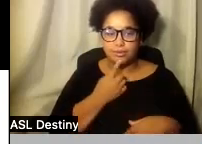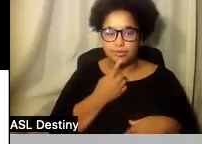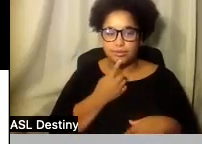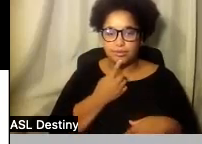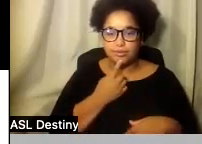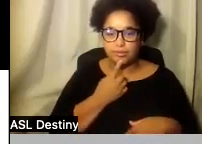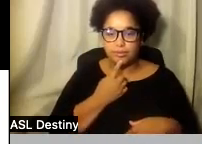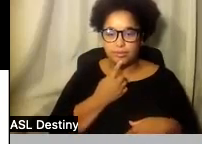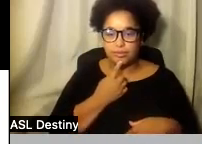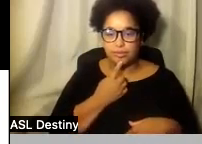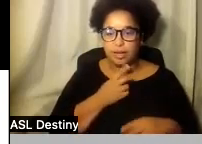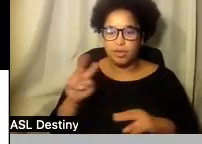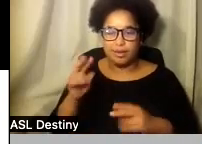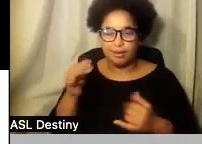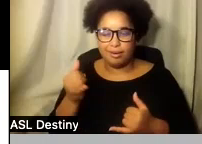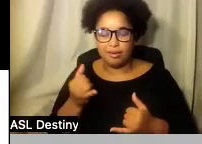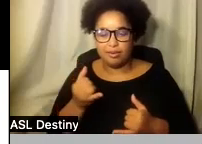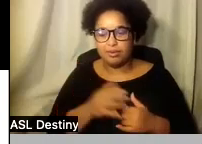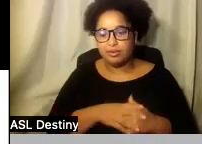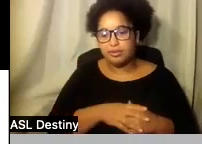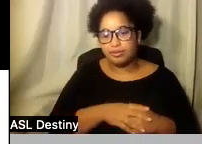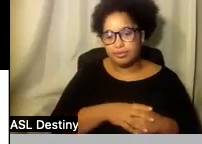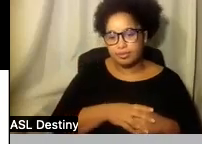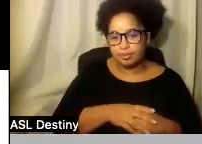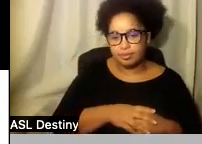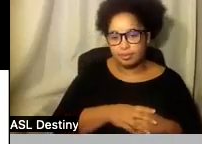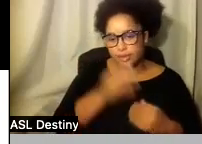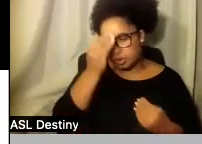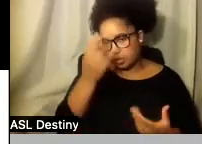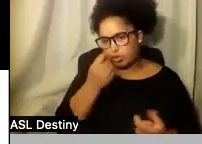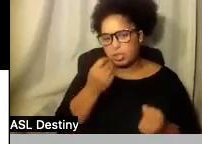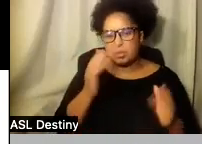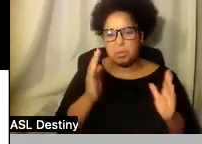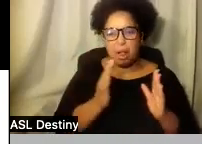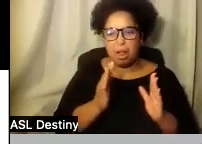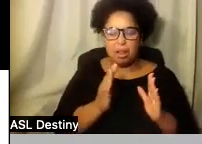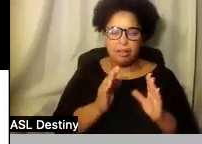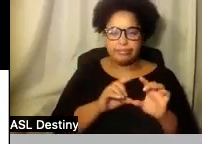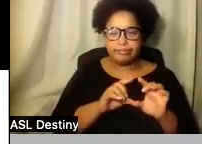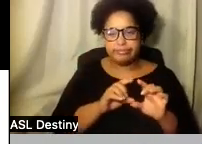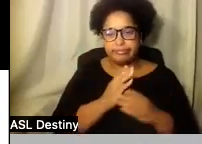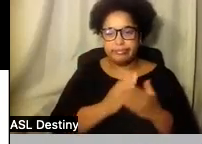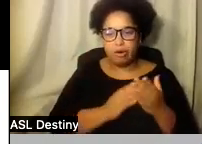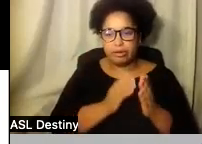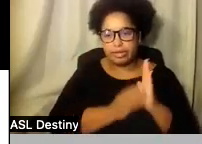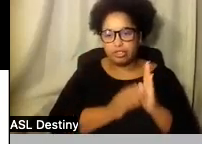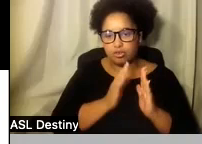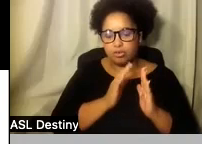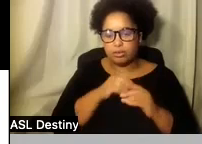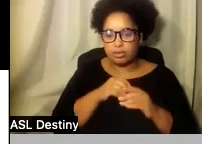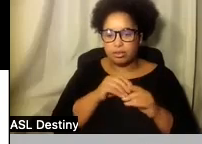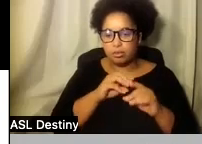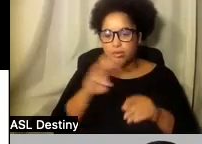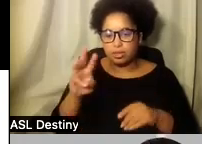I'm looking at it right now, there's a section about notice of interest. You'll see it's a very small section where you can submit a notice